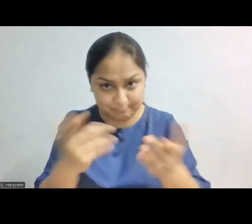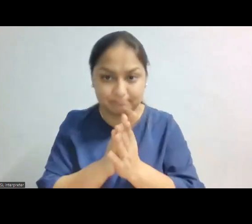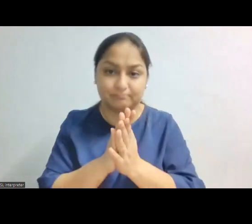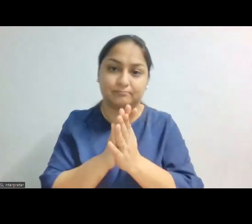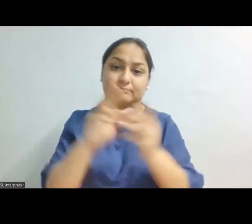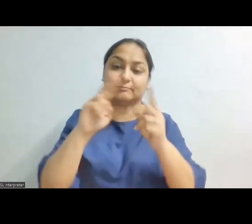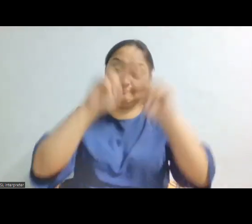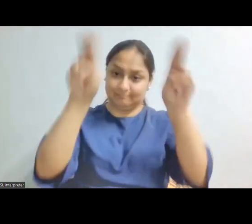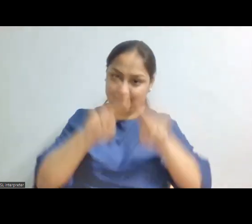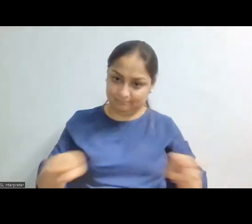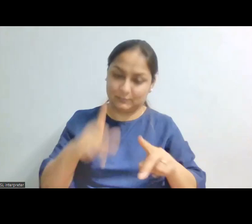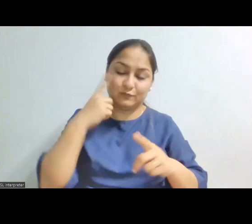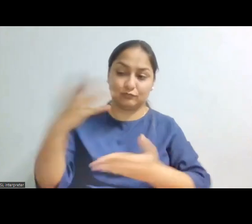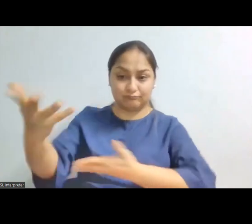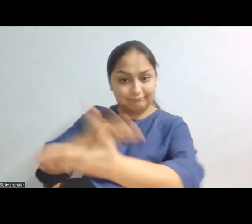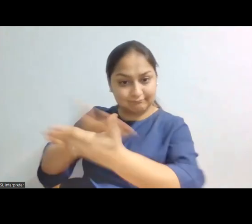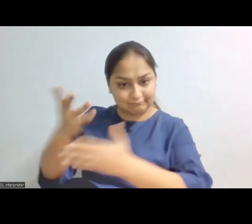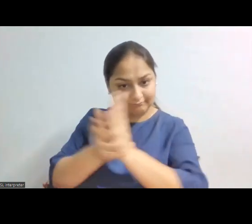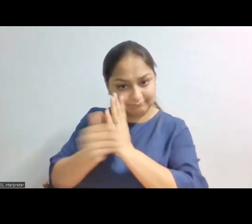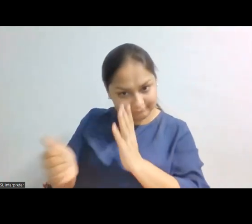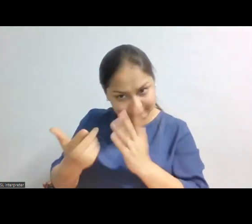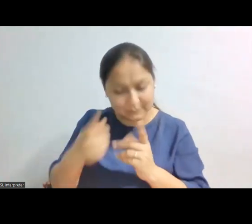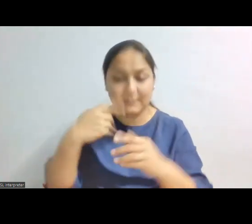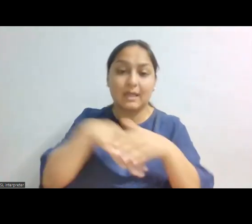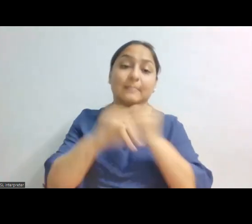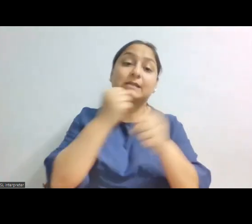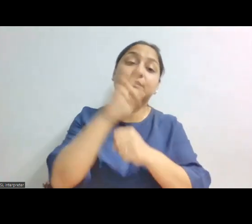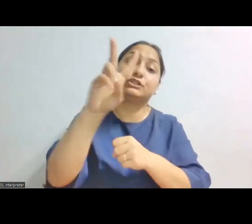calling for exchange of skill resources across the G20 countries.